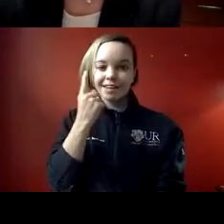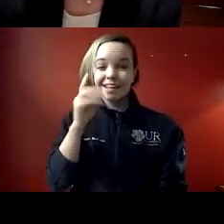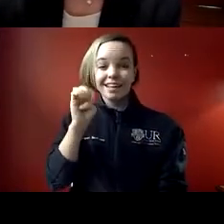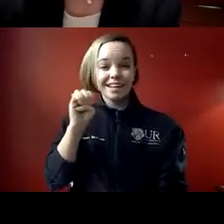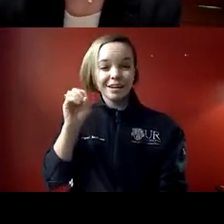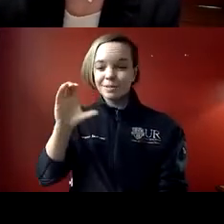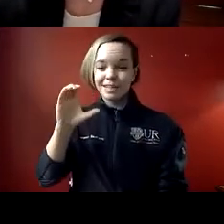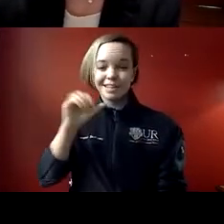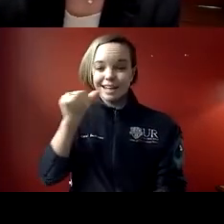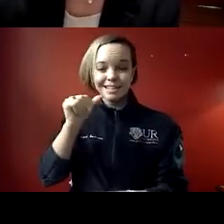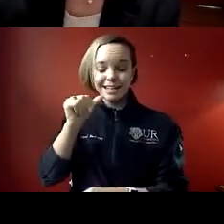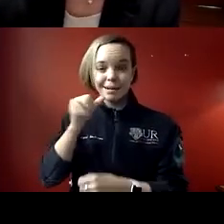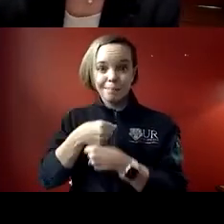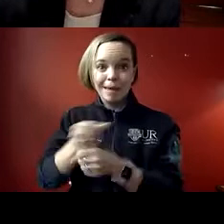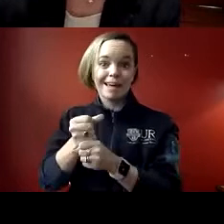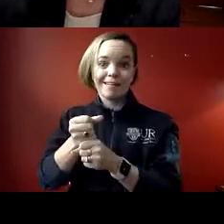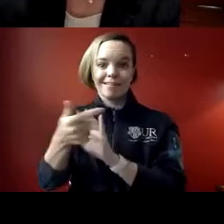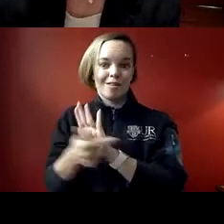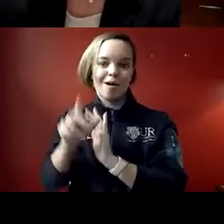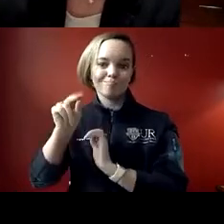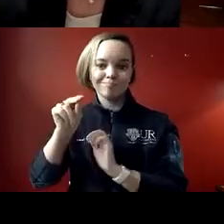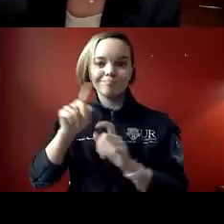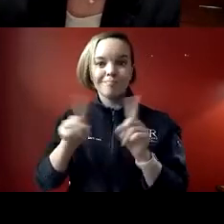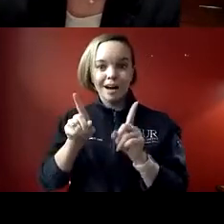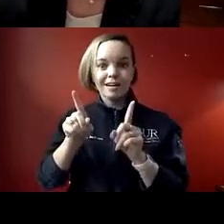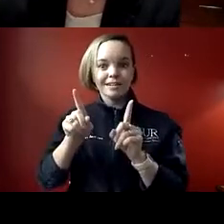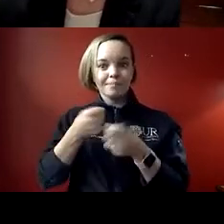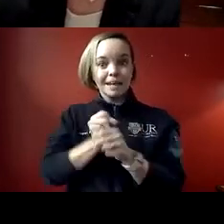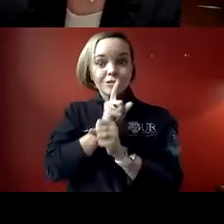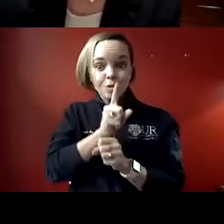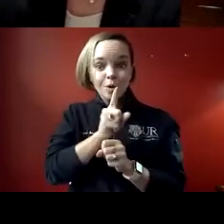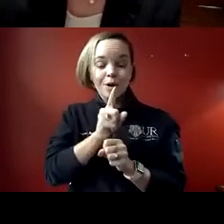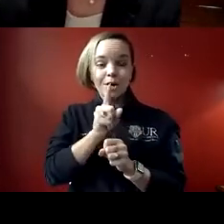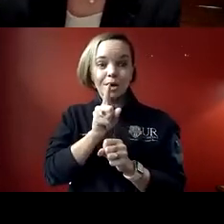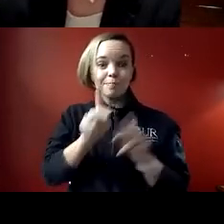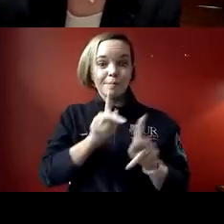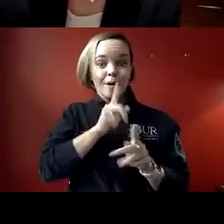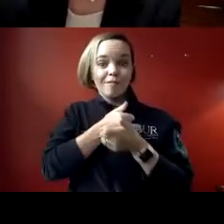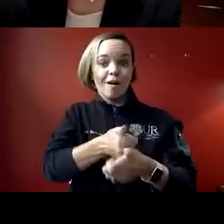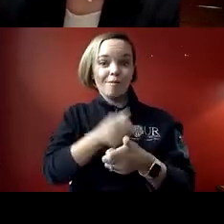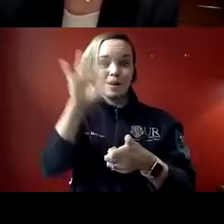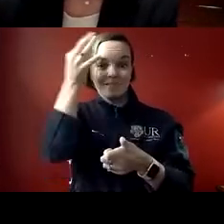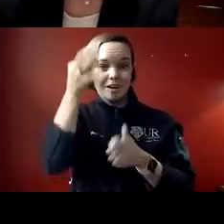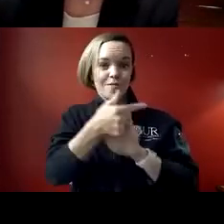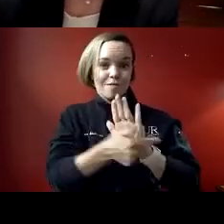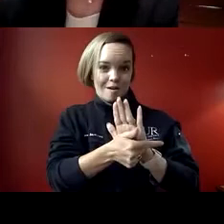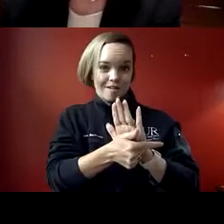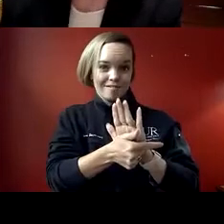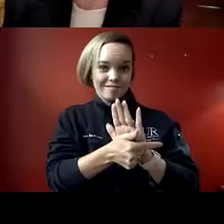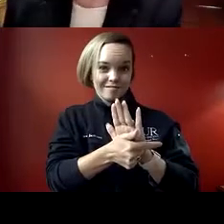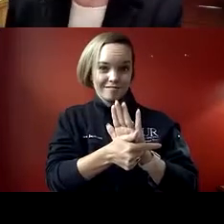the law, but the EEOC enforces federal law that prohibits employment